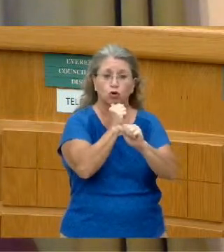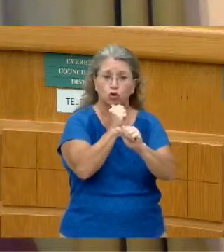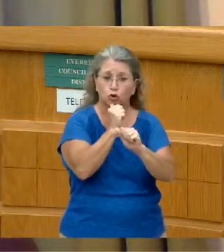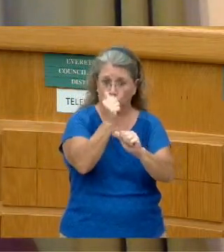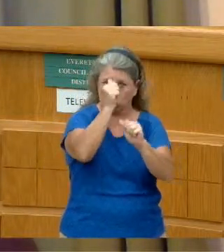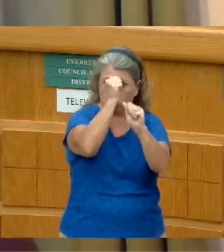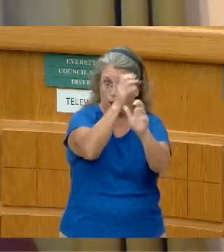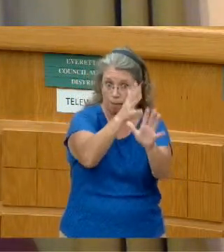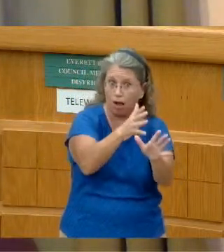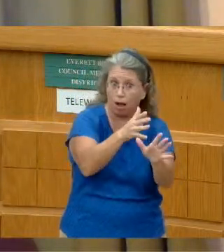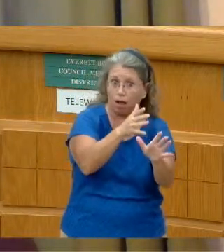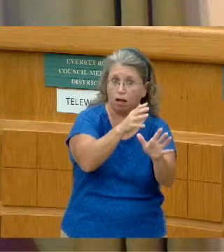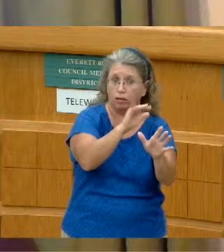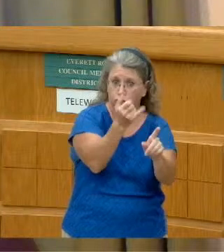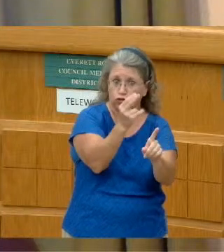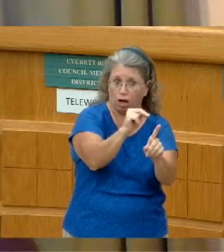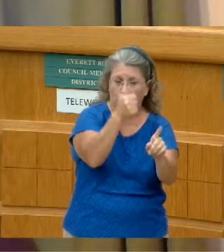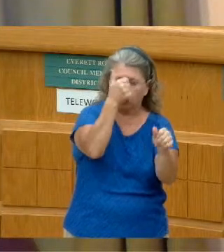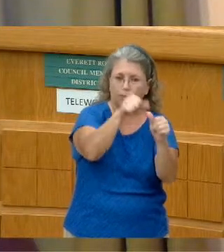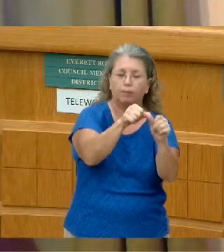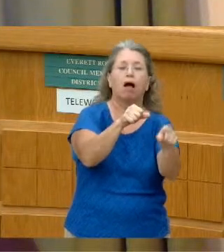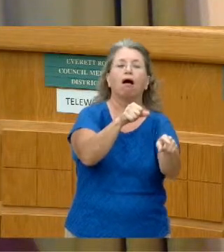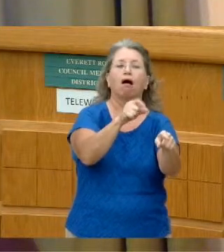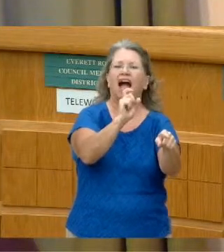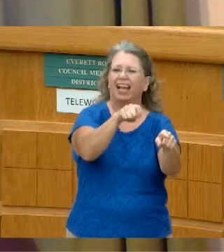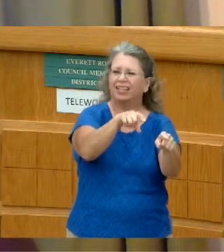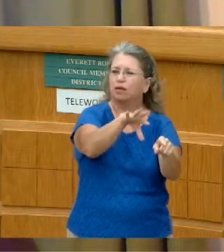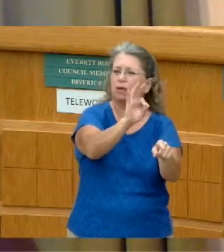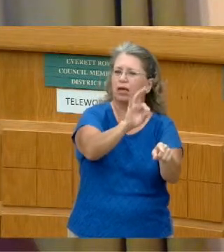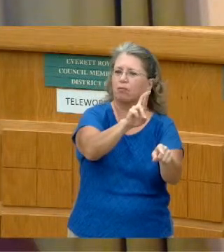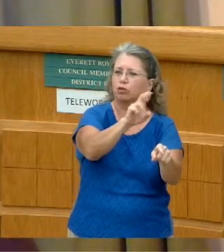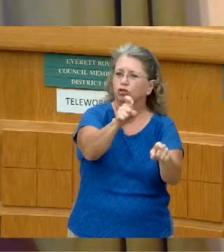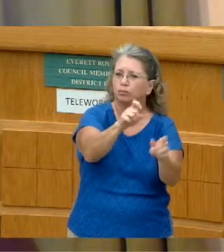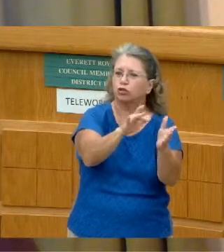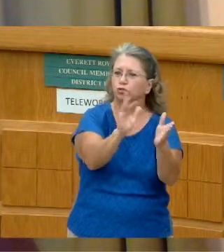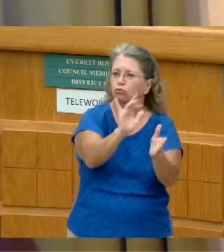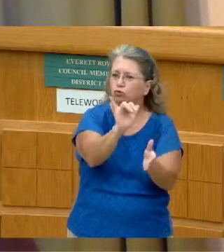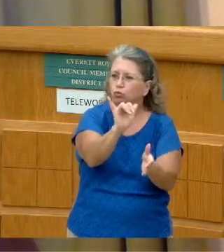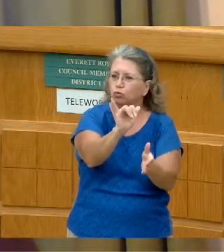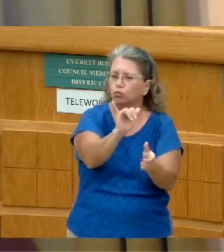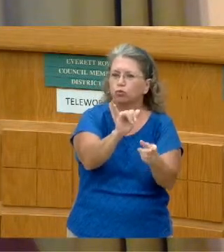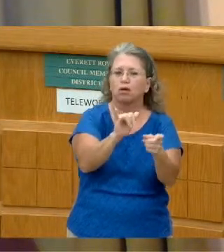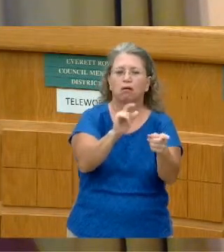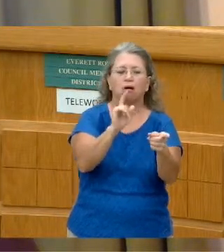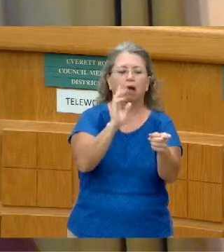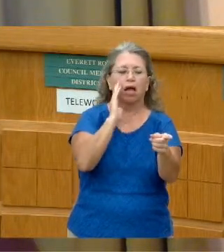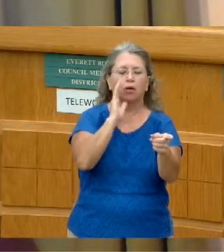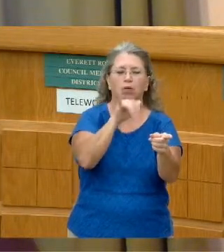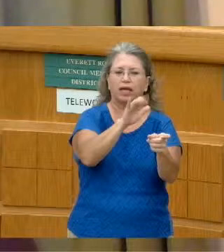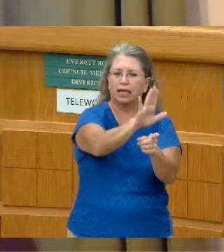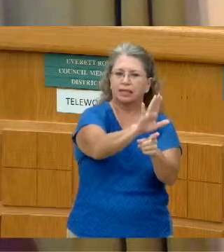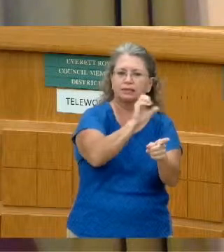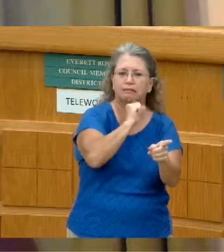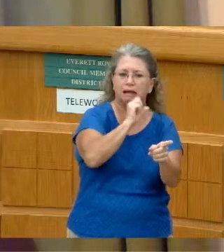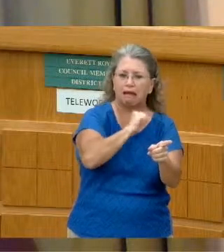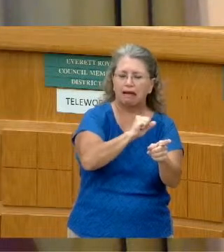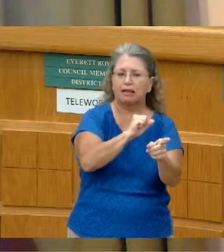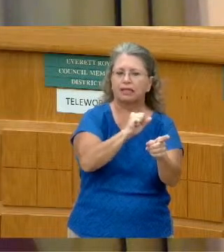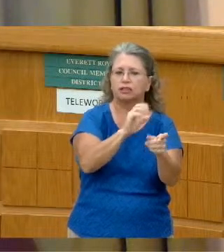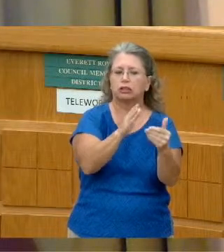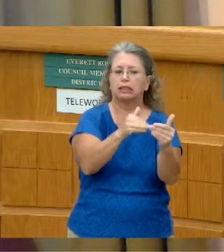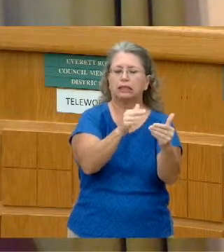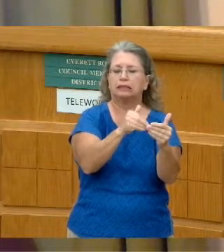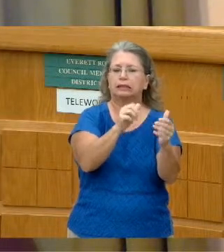his prescriptions at the grocery store. Grandpa John knows he's a vulnerable population because of his age, and he's also